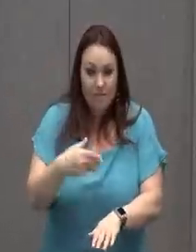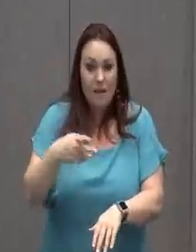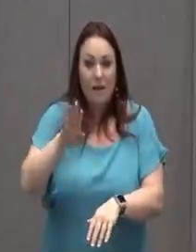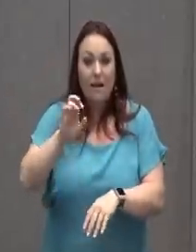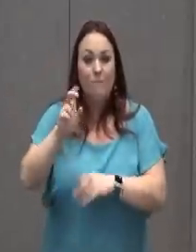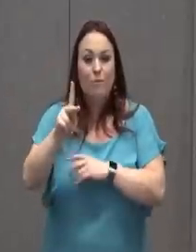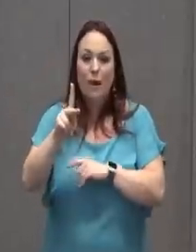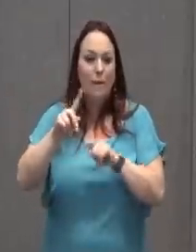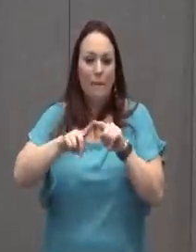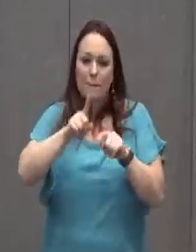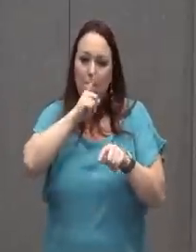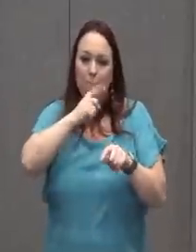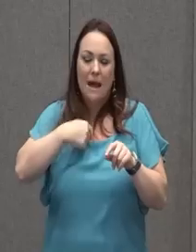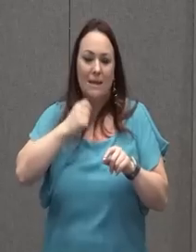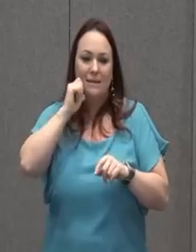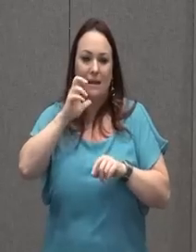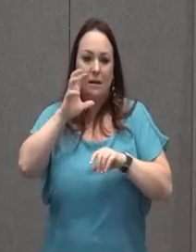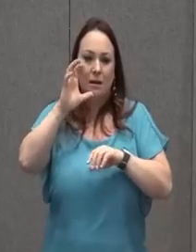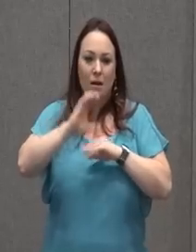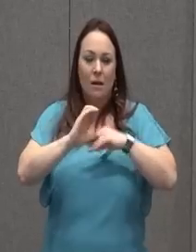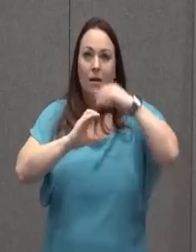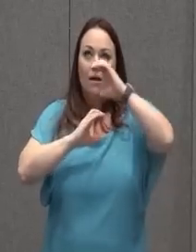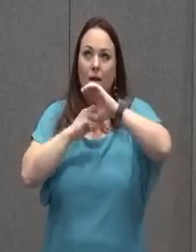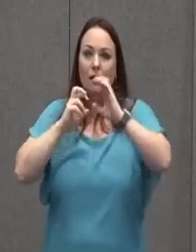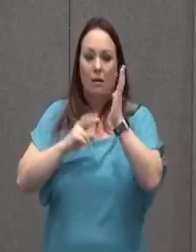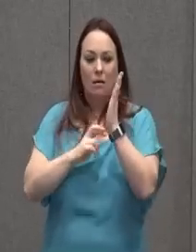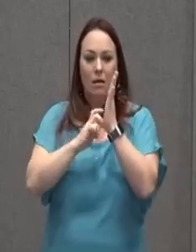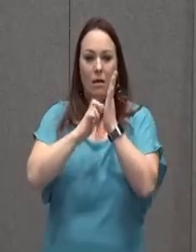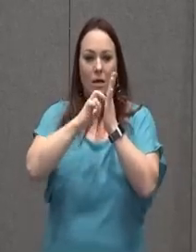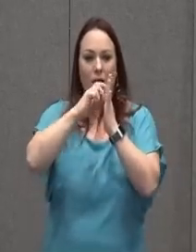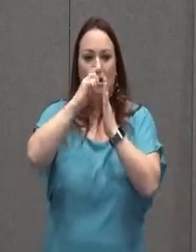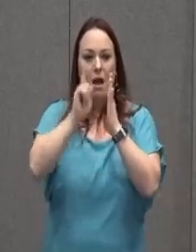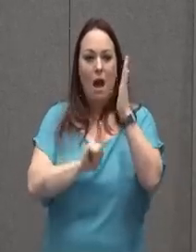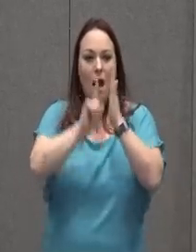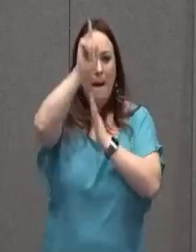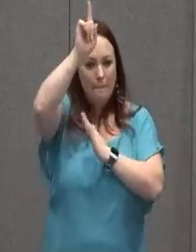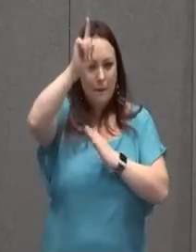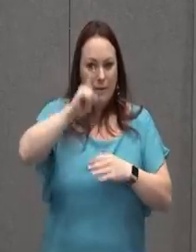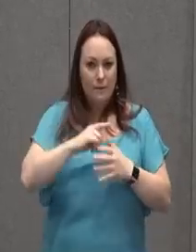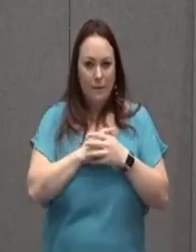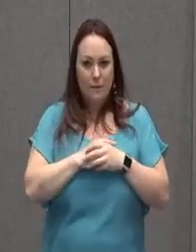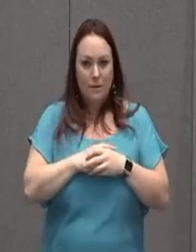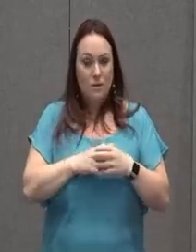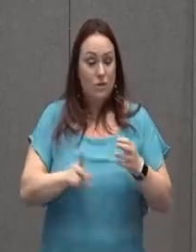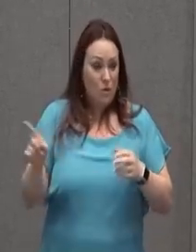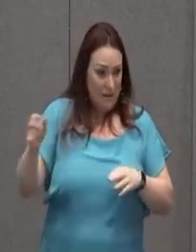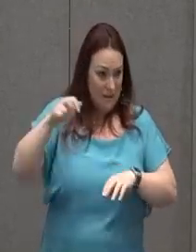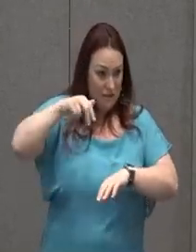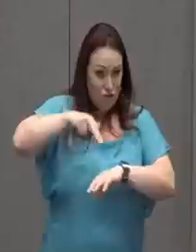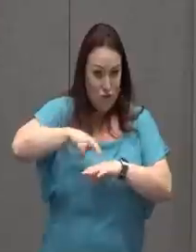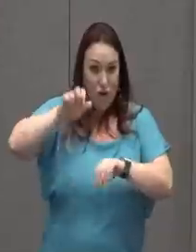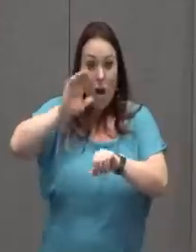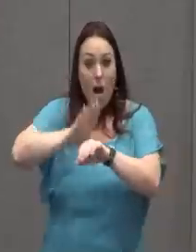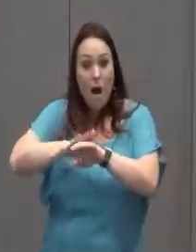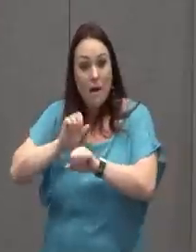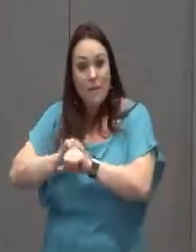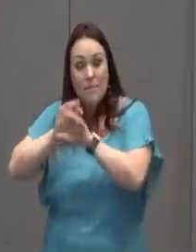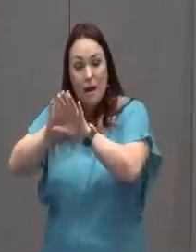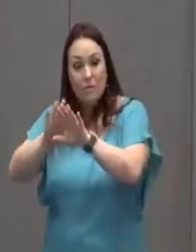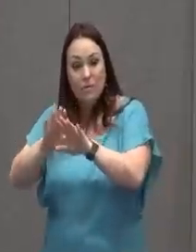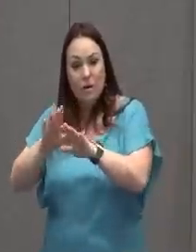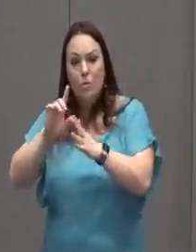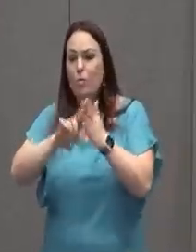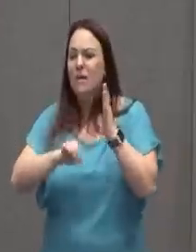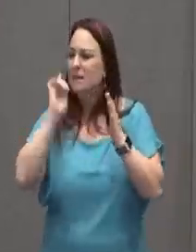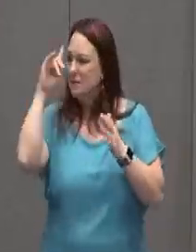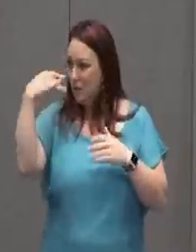not climb up a whole bunch of bricks. Wow. Stood on a mountain, mountains don't have bricks. And what does it look like, everybody out